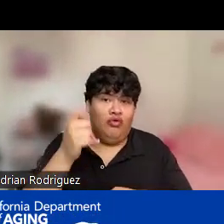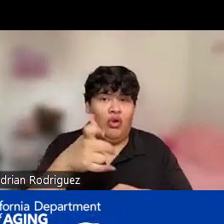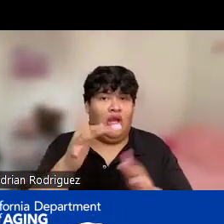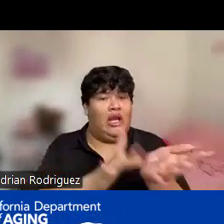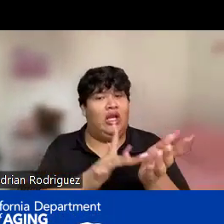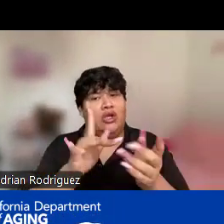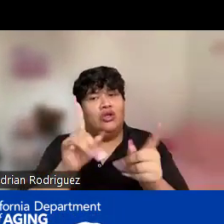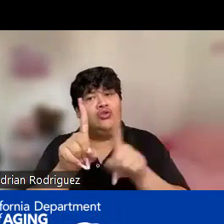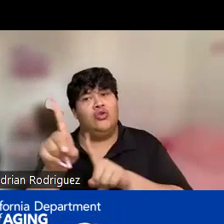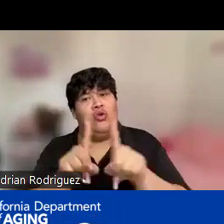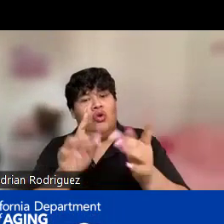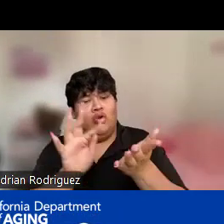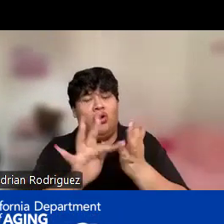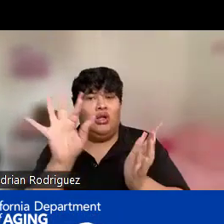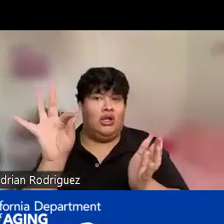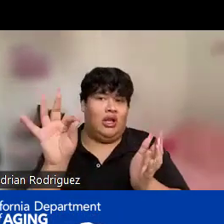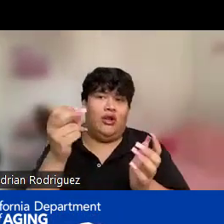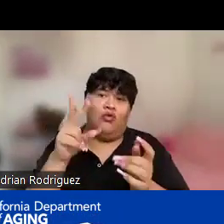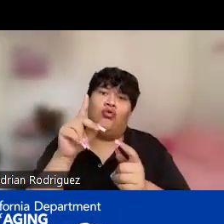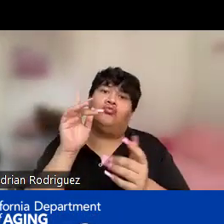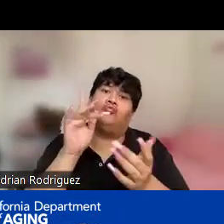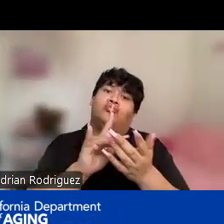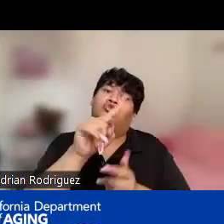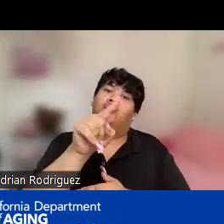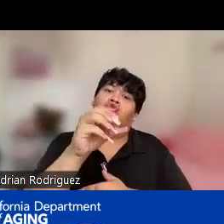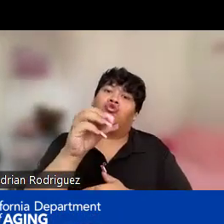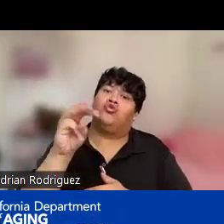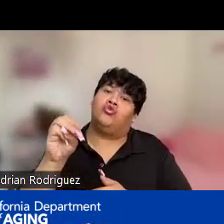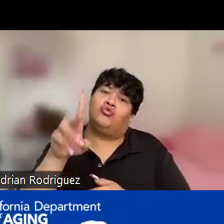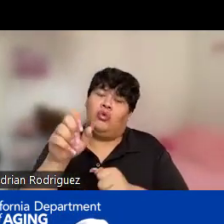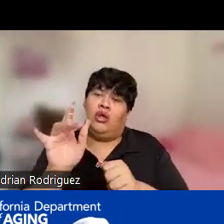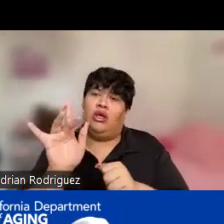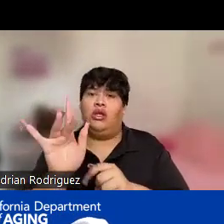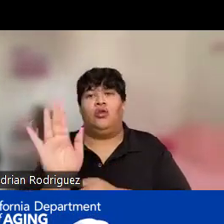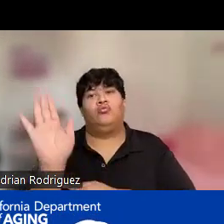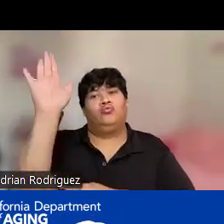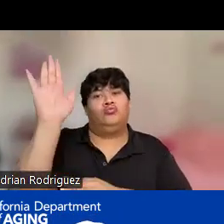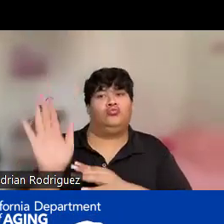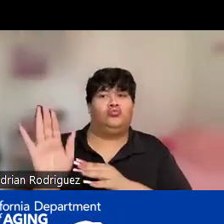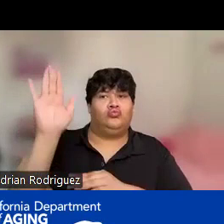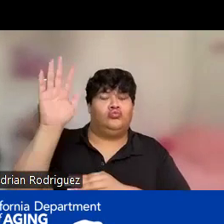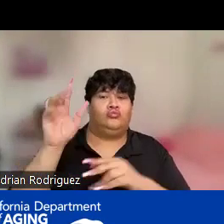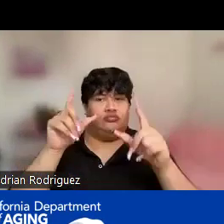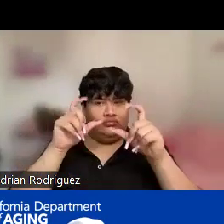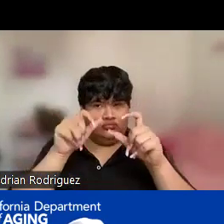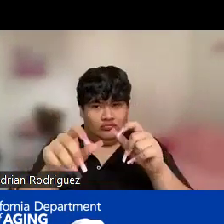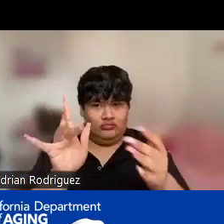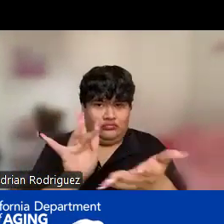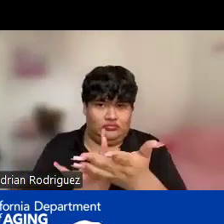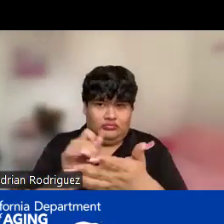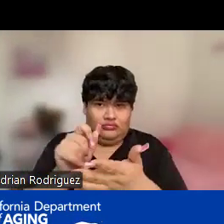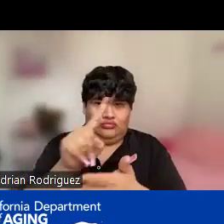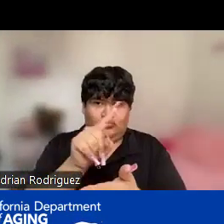*9, or via the Zoom platform, you have a raised hand icon, so you can use that.